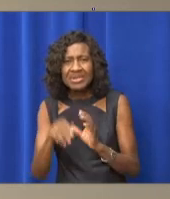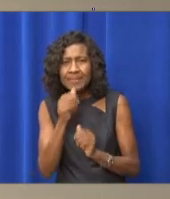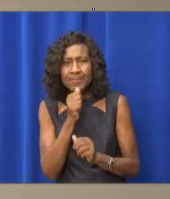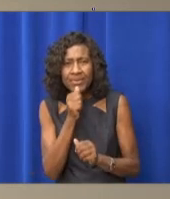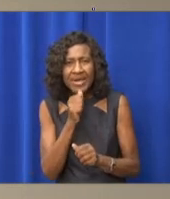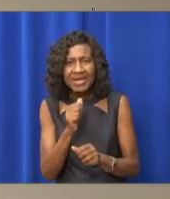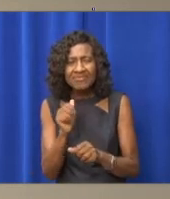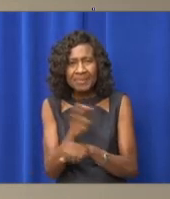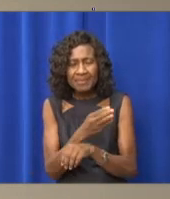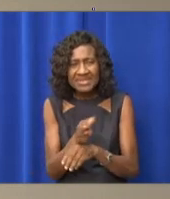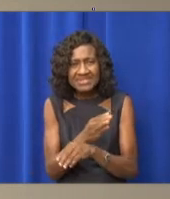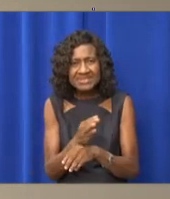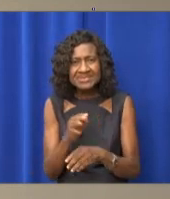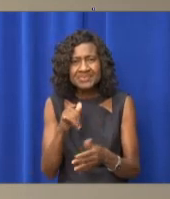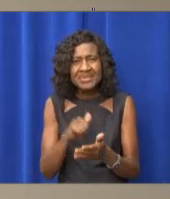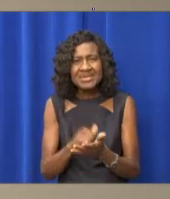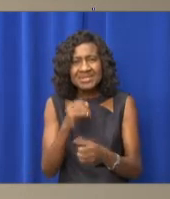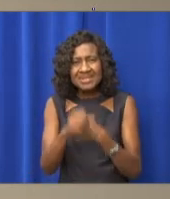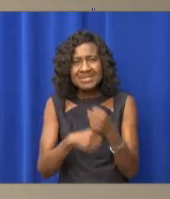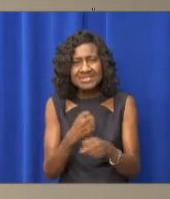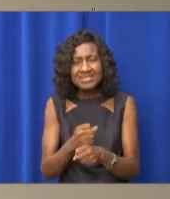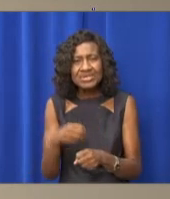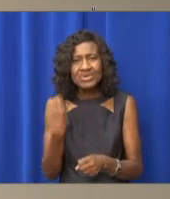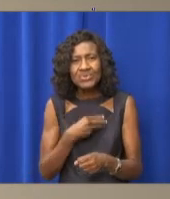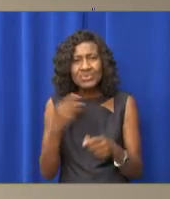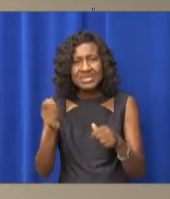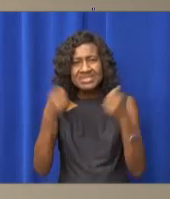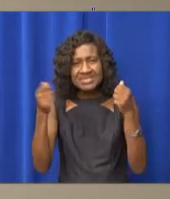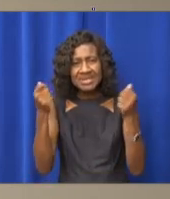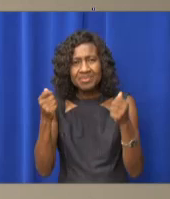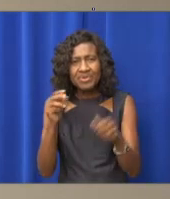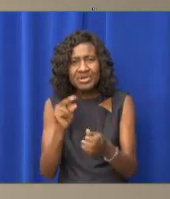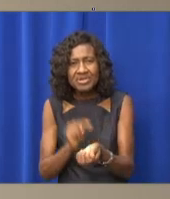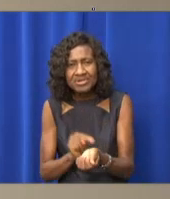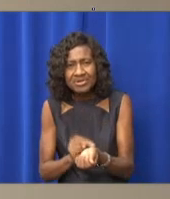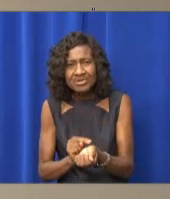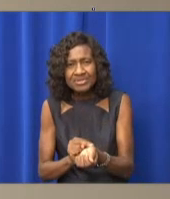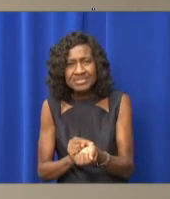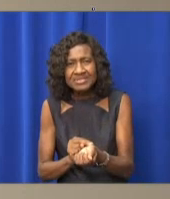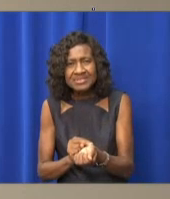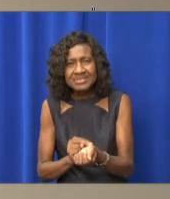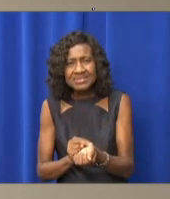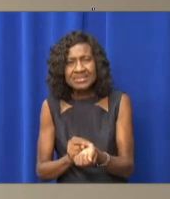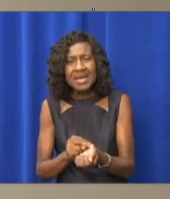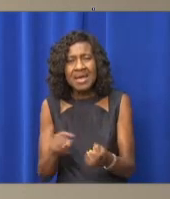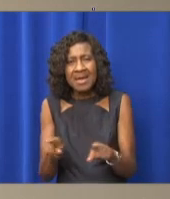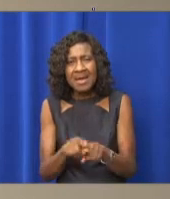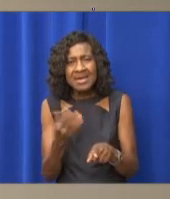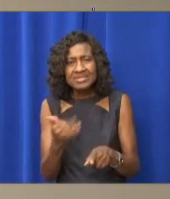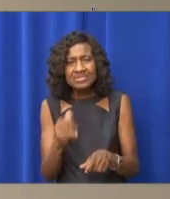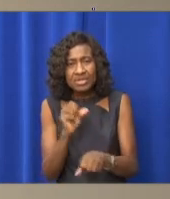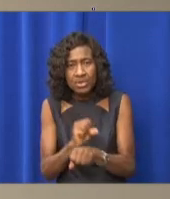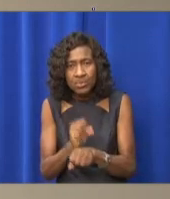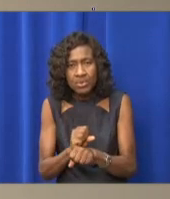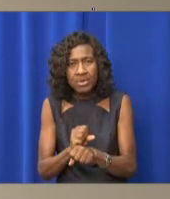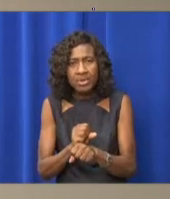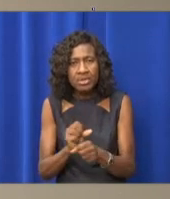even more reasons to celebrate the nursing profession as they work on the front lines during this